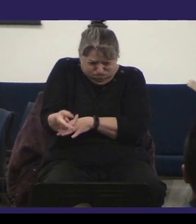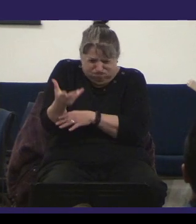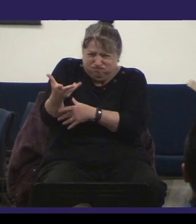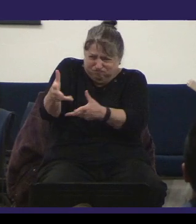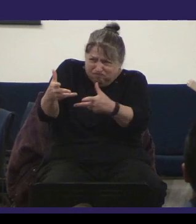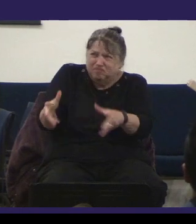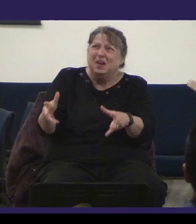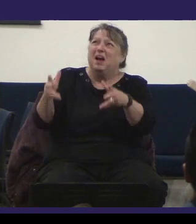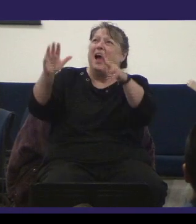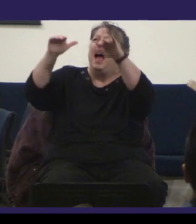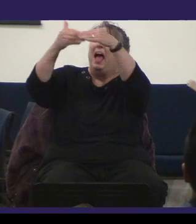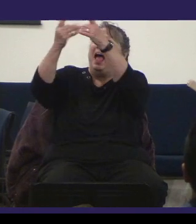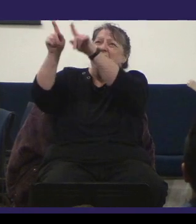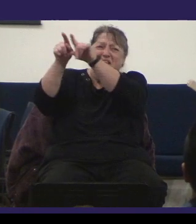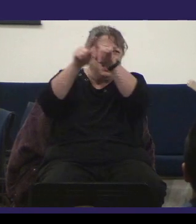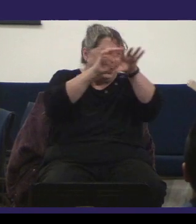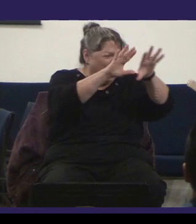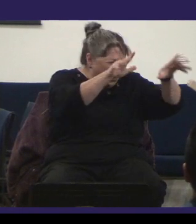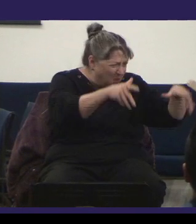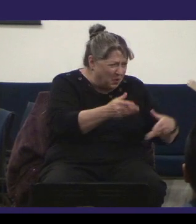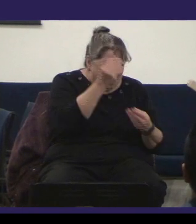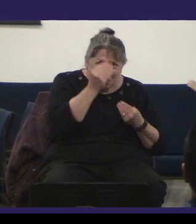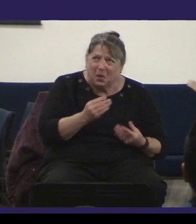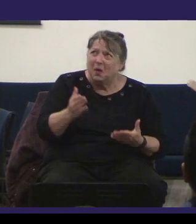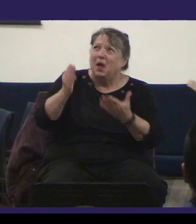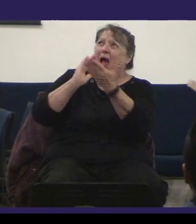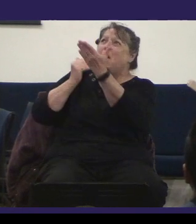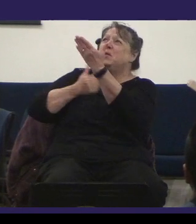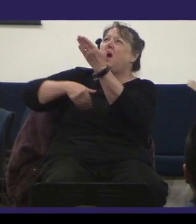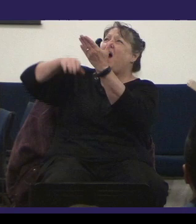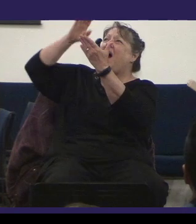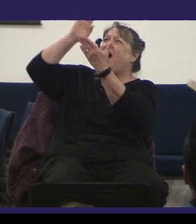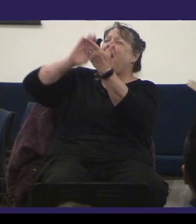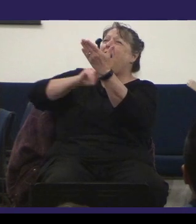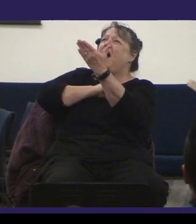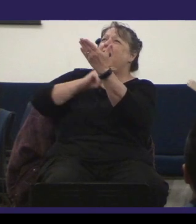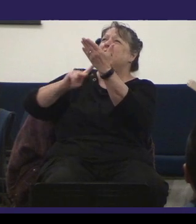and earth proclaim, this is our God, King